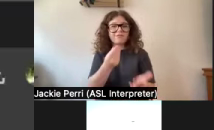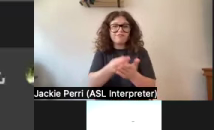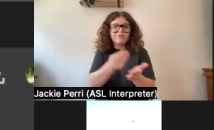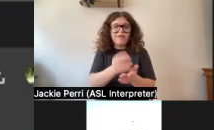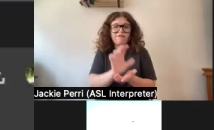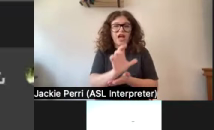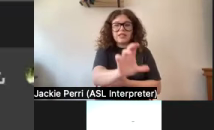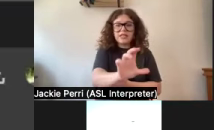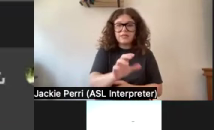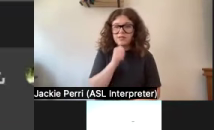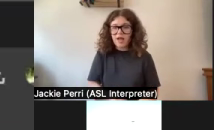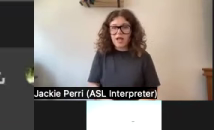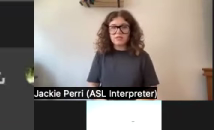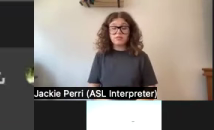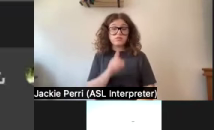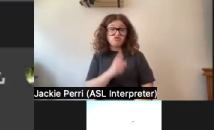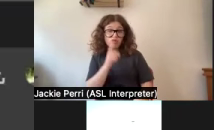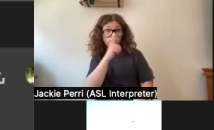folks think?